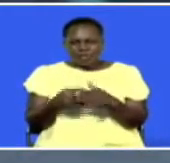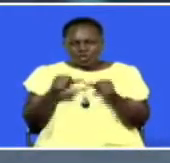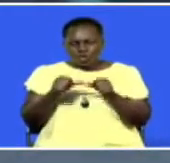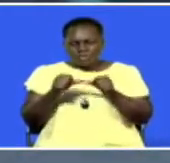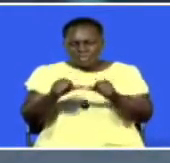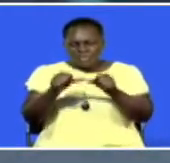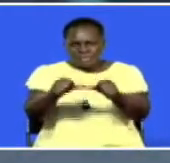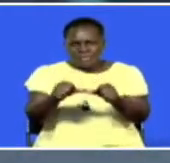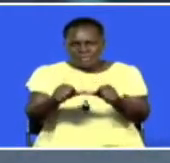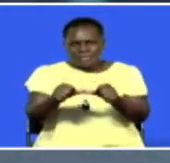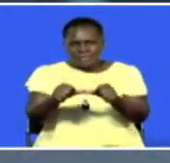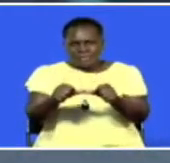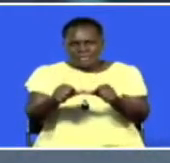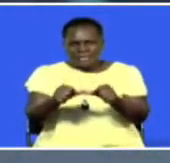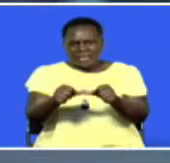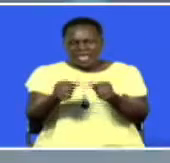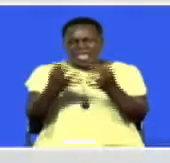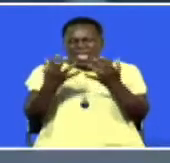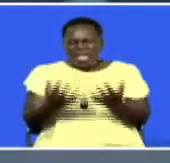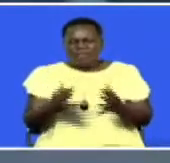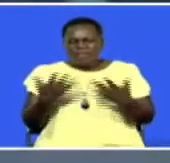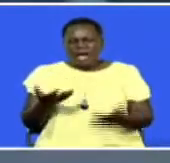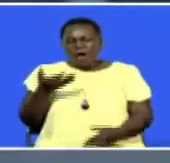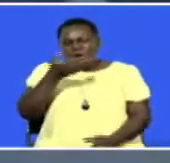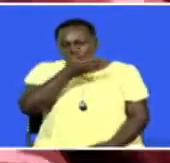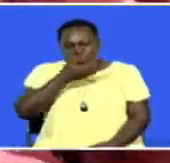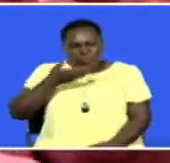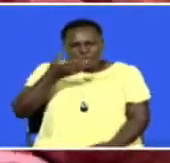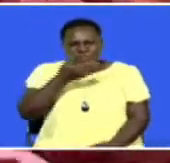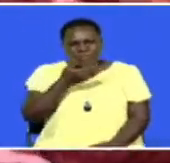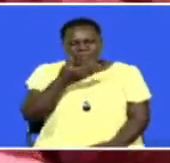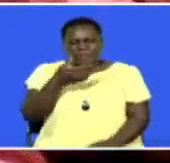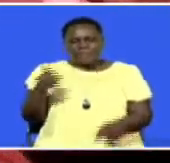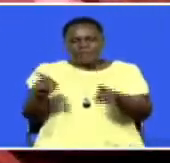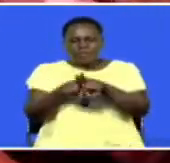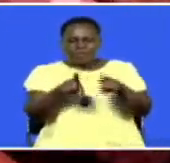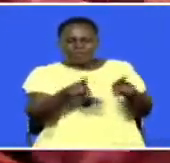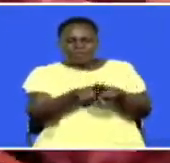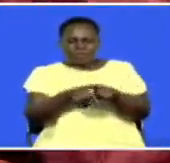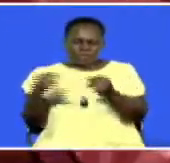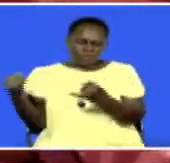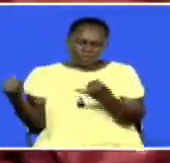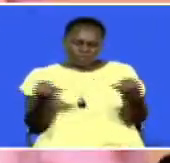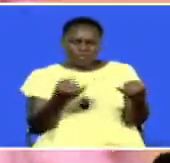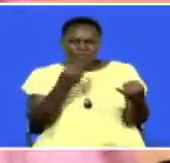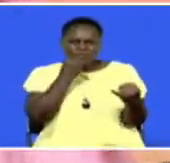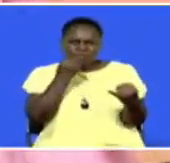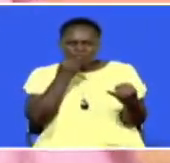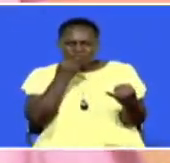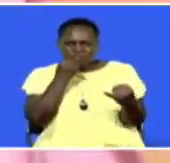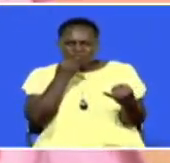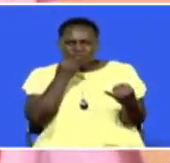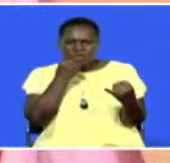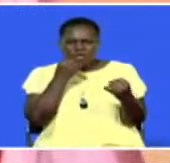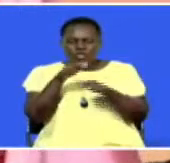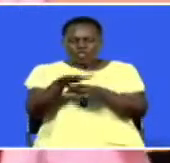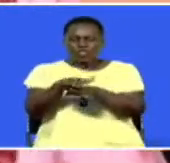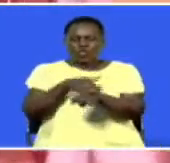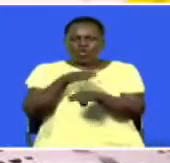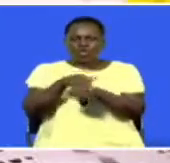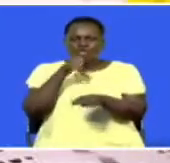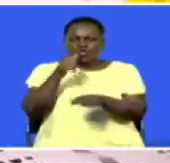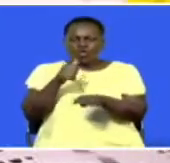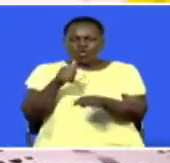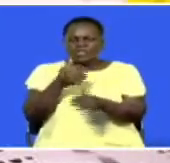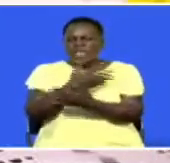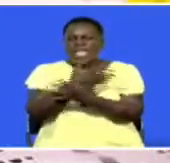consistency, the thickness of the porridge should be thin. Likewise, the introduction of foods should be gradual and not a